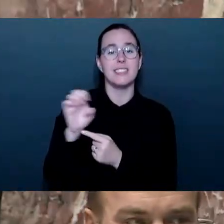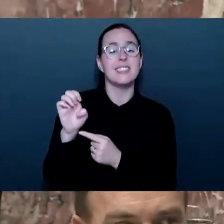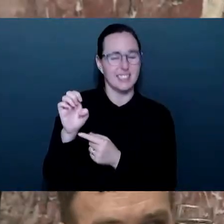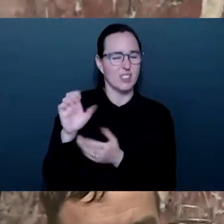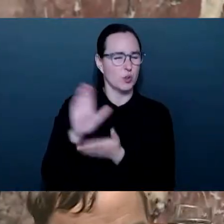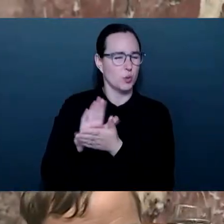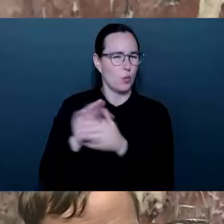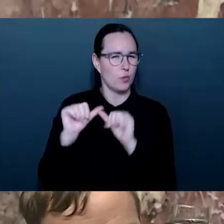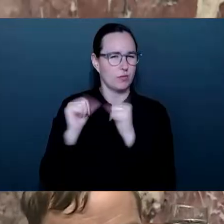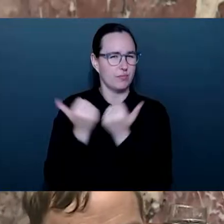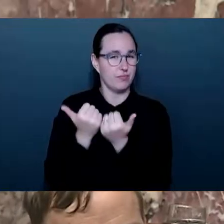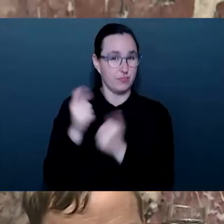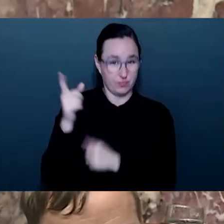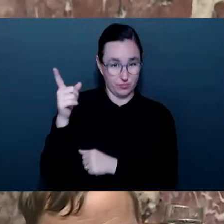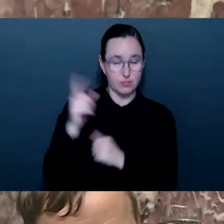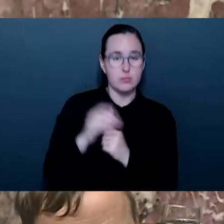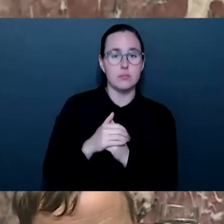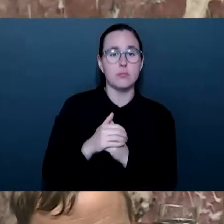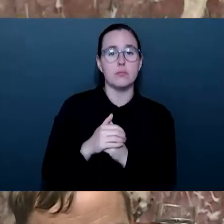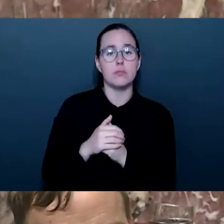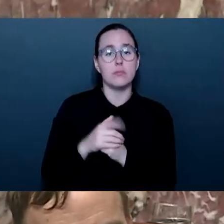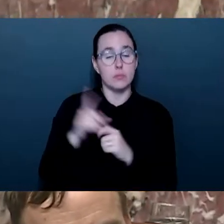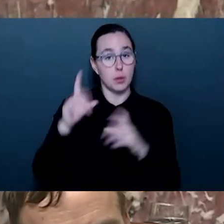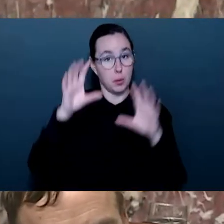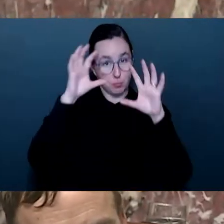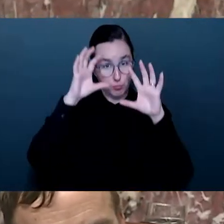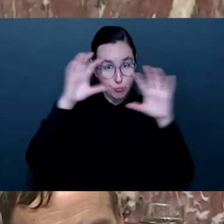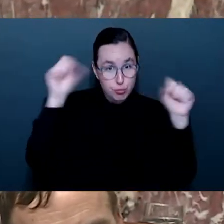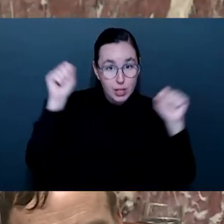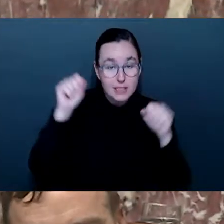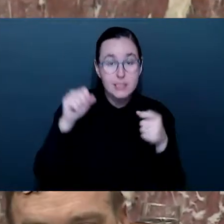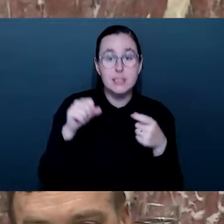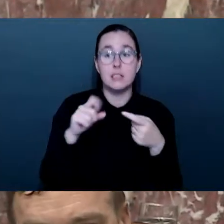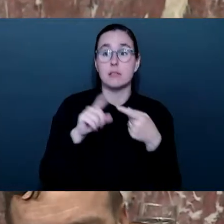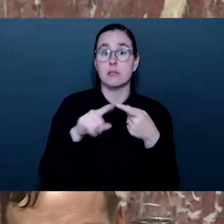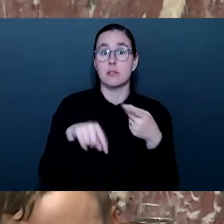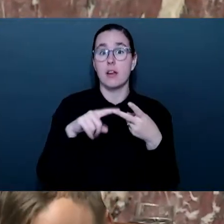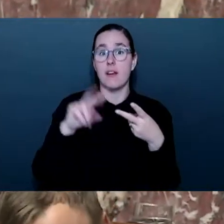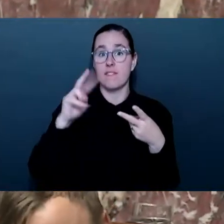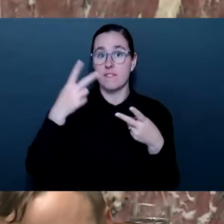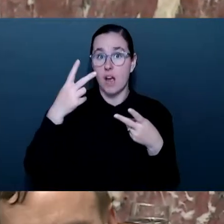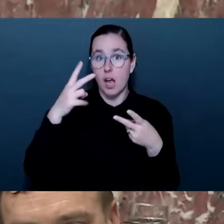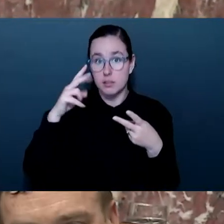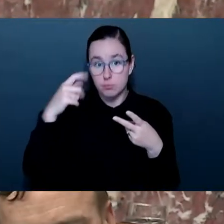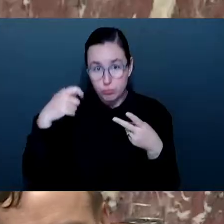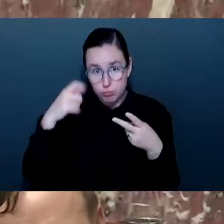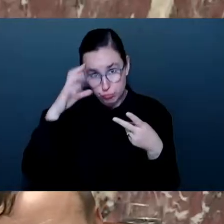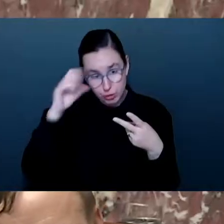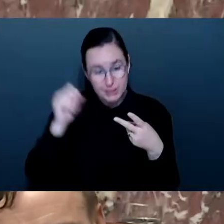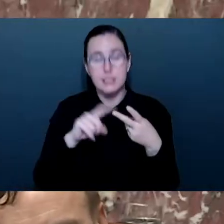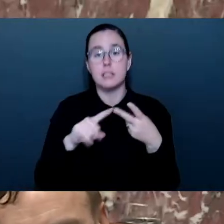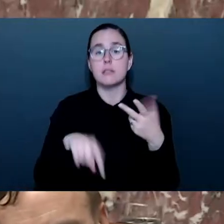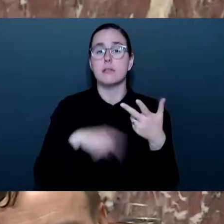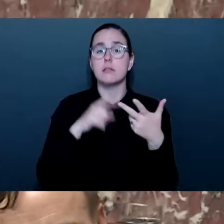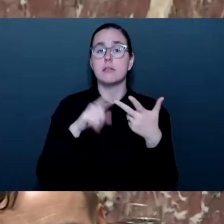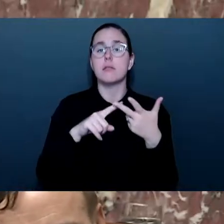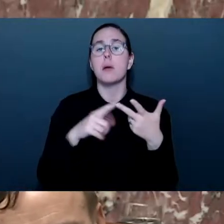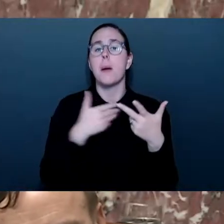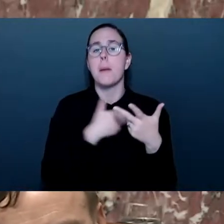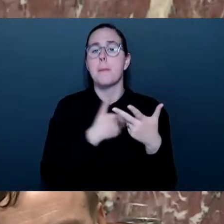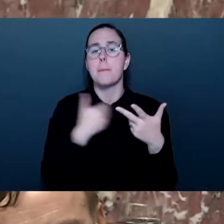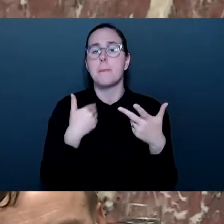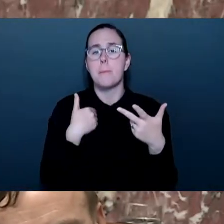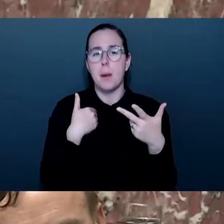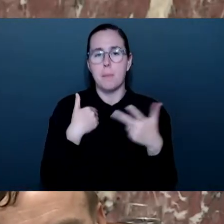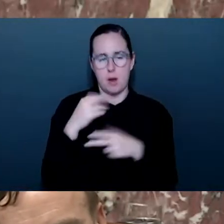Tracy Loeffler, Vice President Bob Holmes, Roxanne Gulick, Erica McLean, George